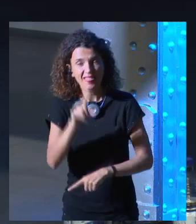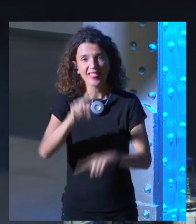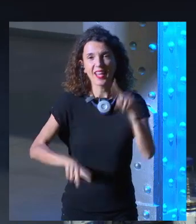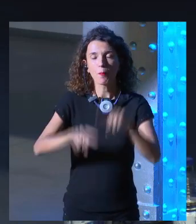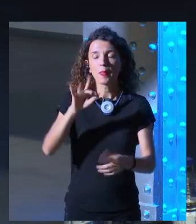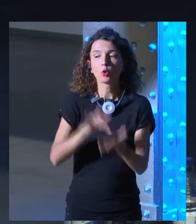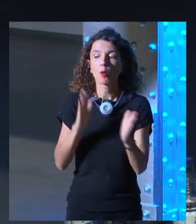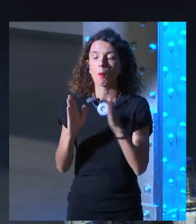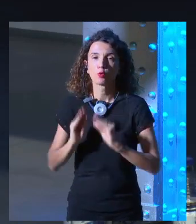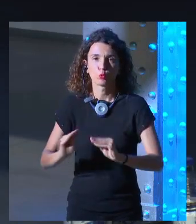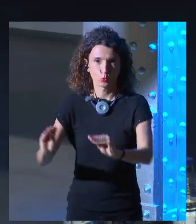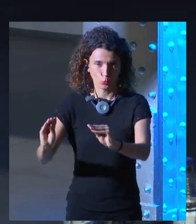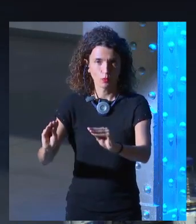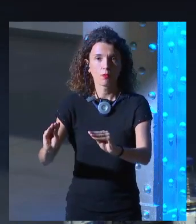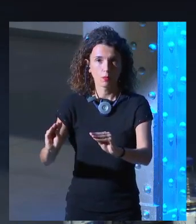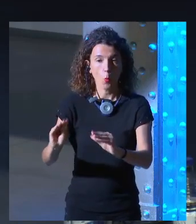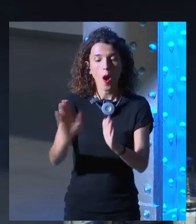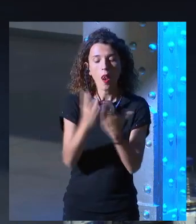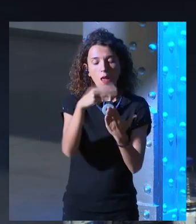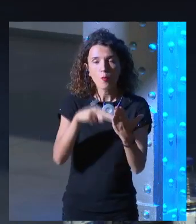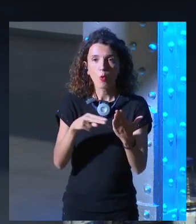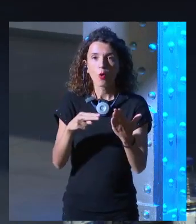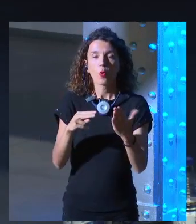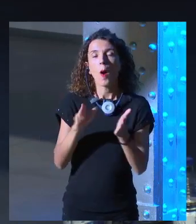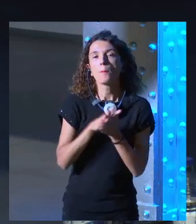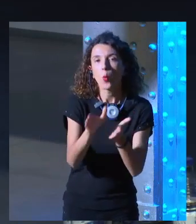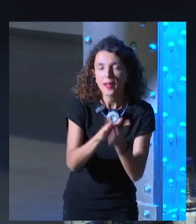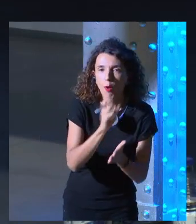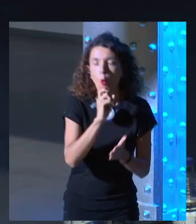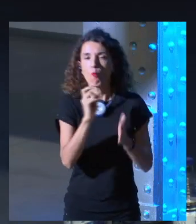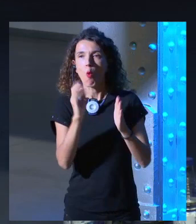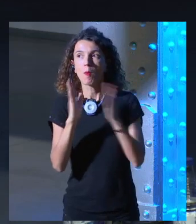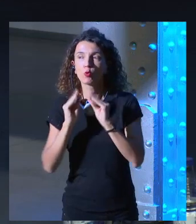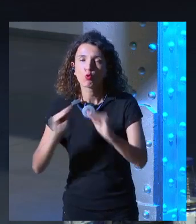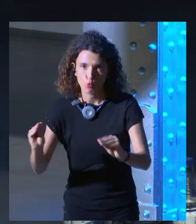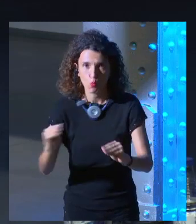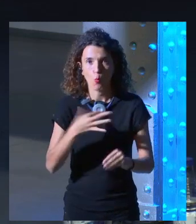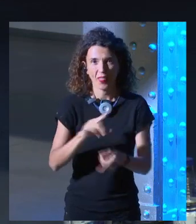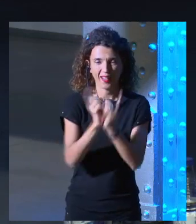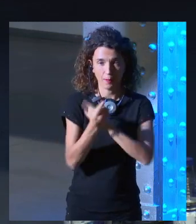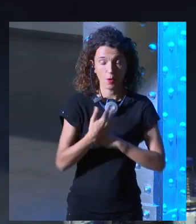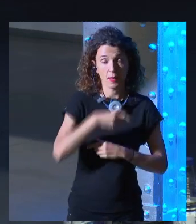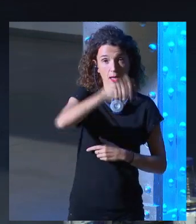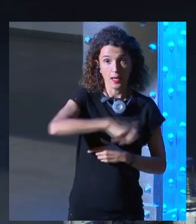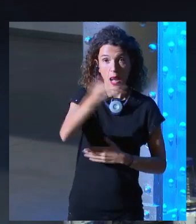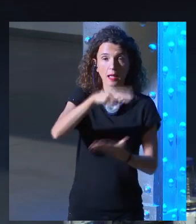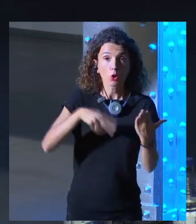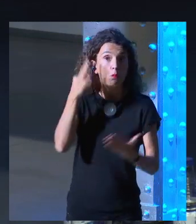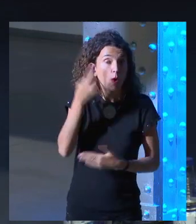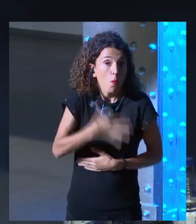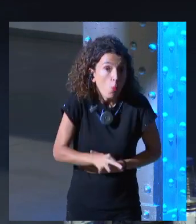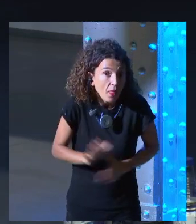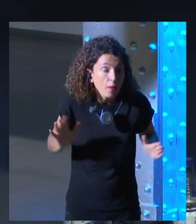who is likely to be reading it. It's likely, my reader is likely to be female, because